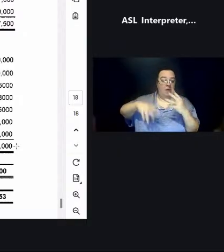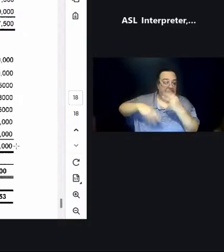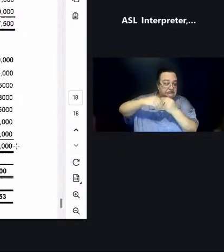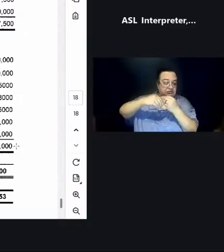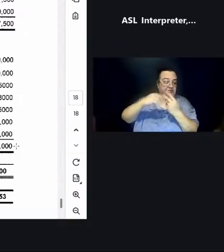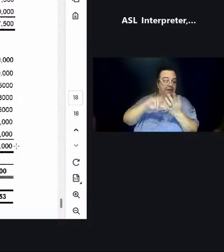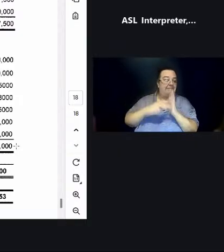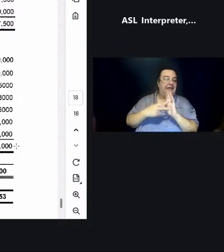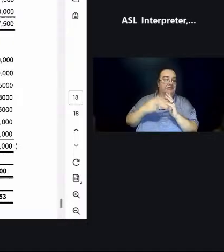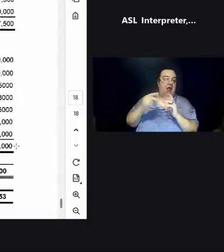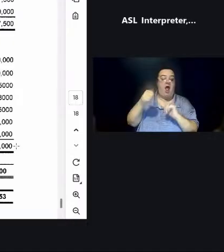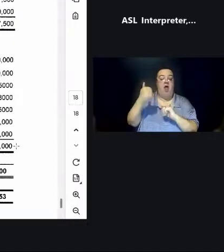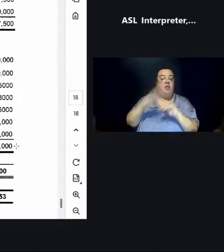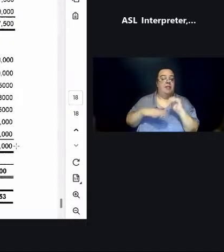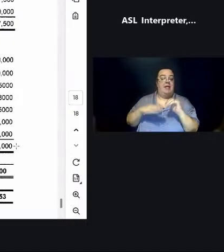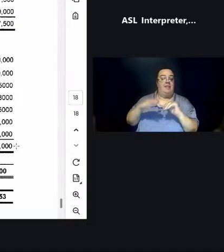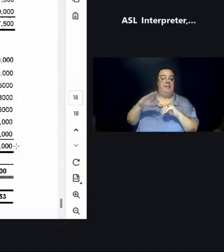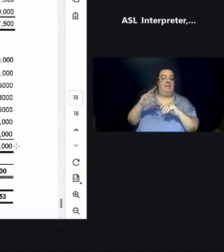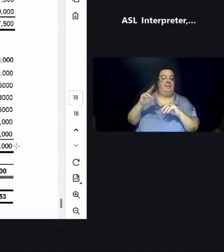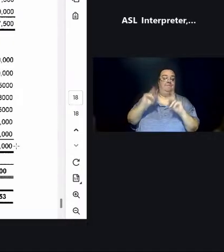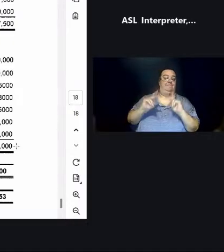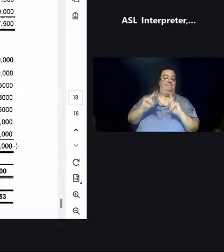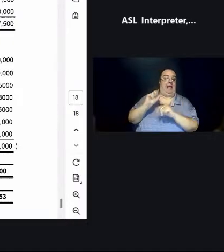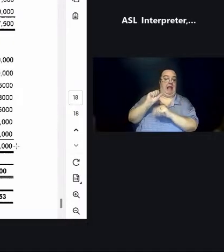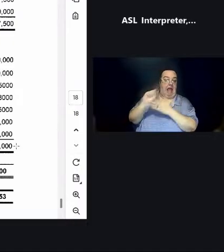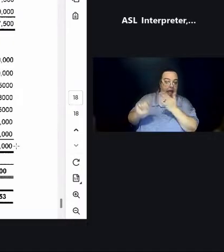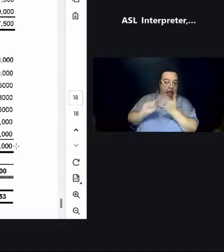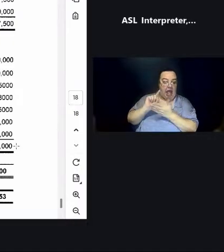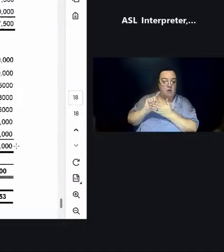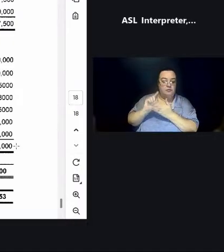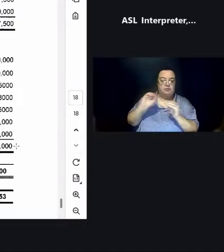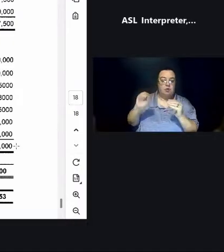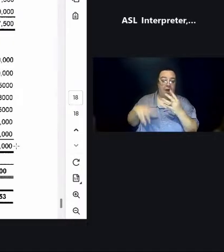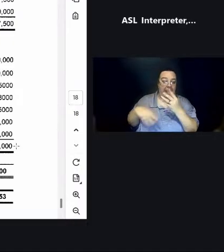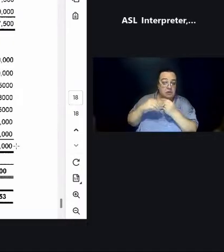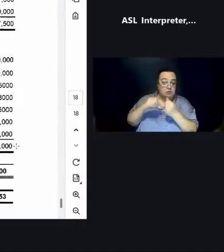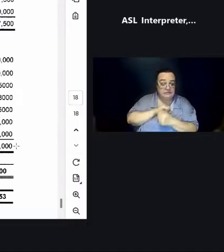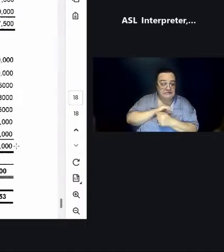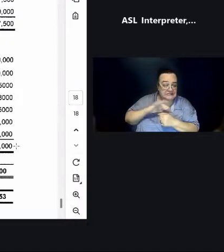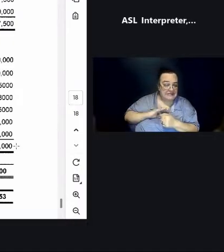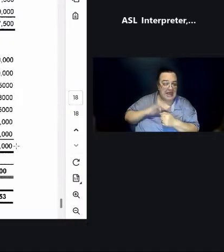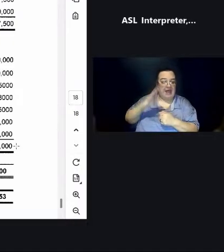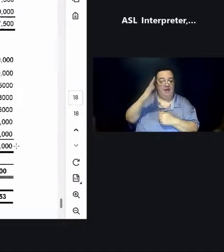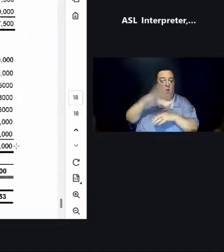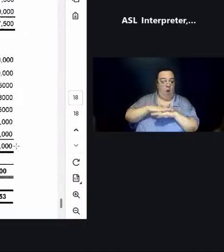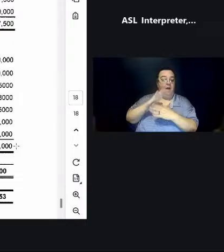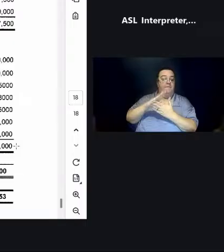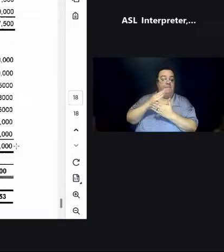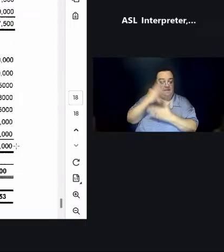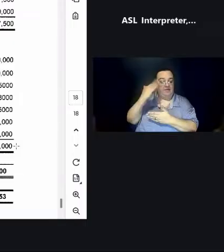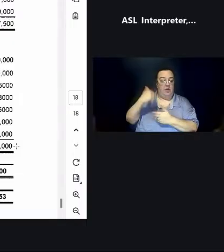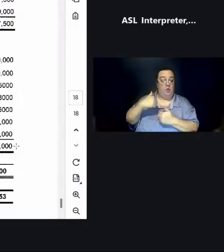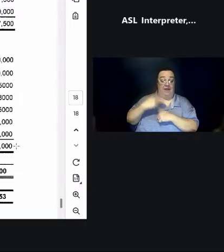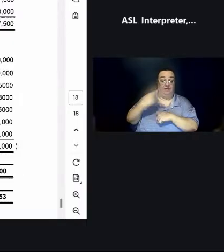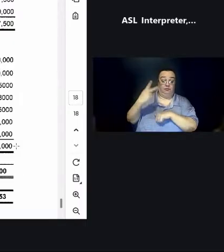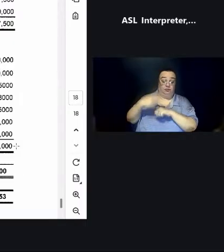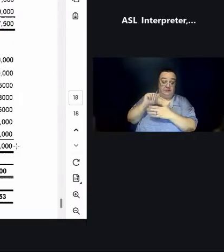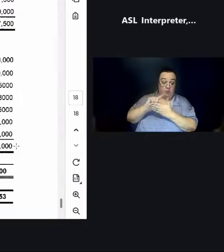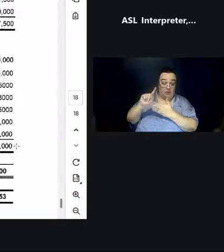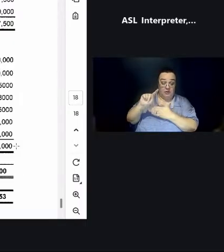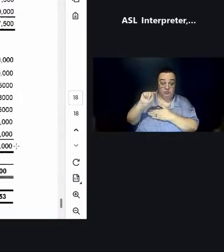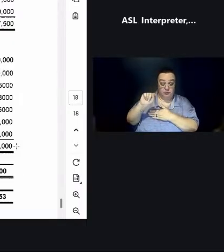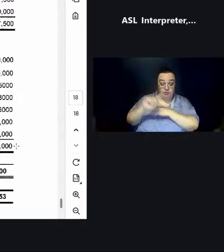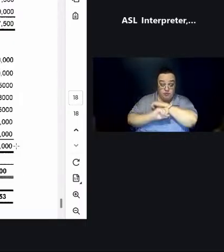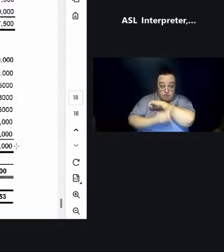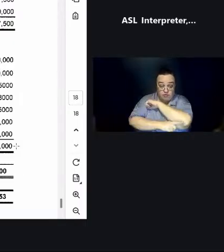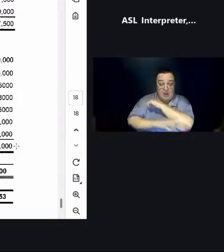on budget because we have twice a week trash versus Not once a week FTE. trash. Not at this point.